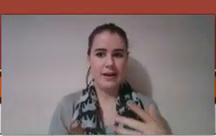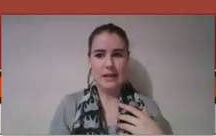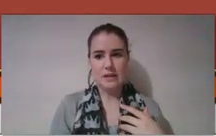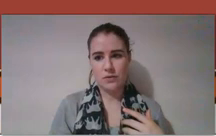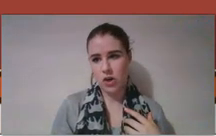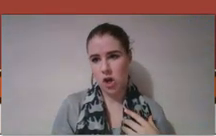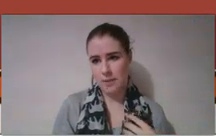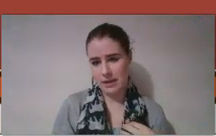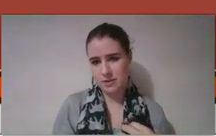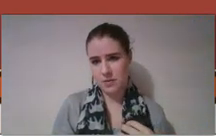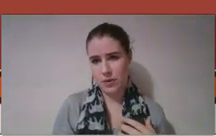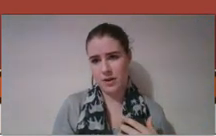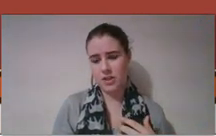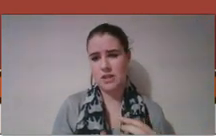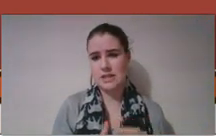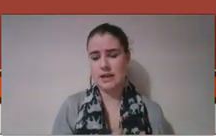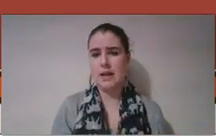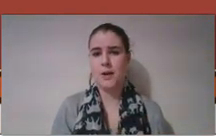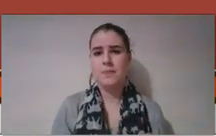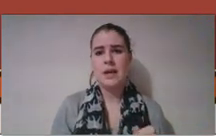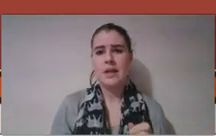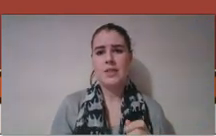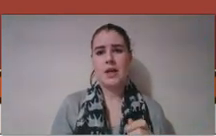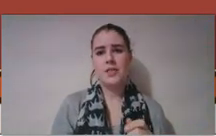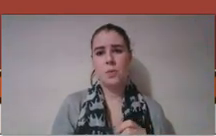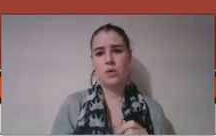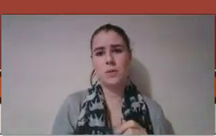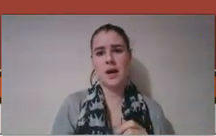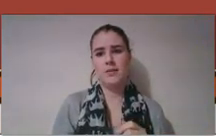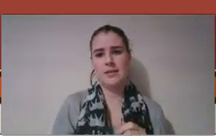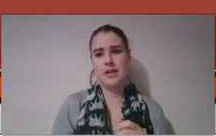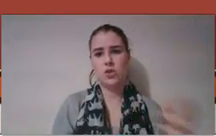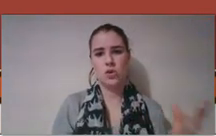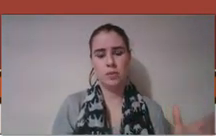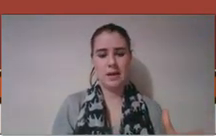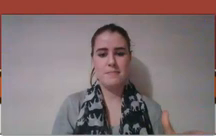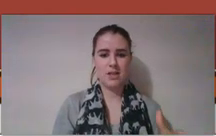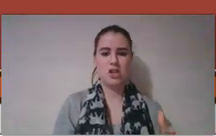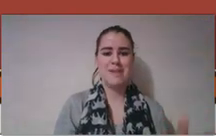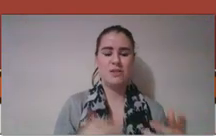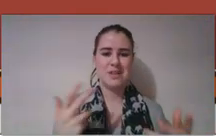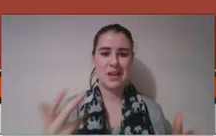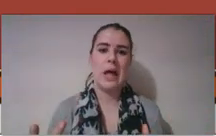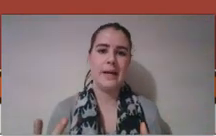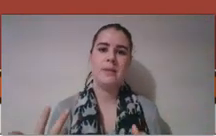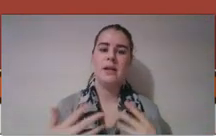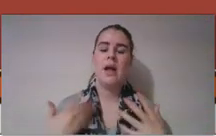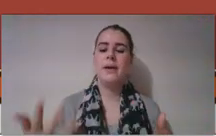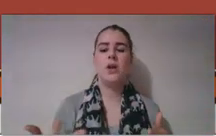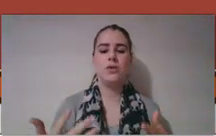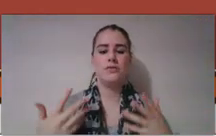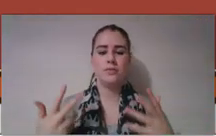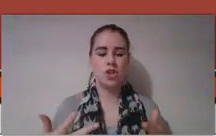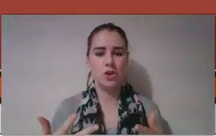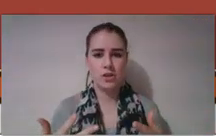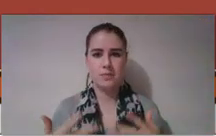Ria found out, so I've got a copy of some of the work that she did here, that the walls were covered in a daub-like mixture made with clay. Now